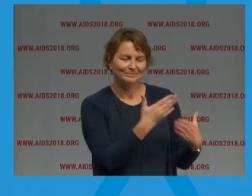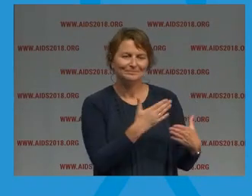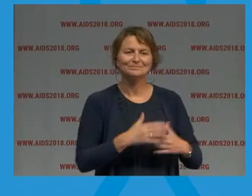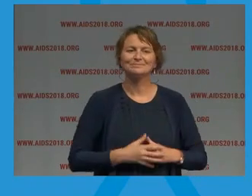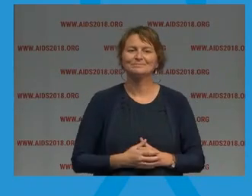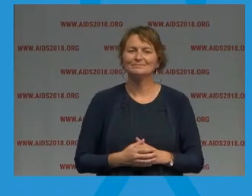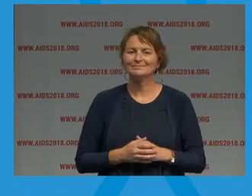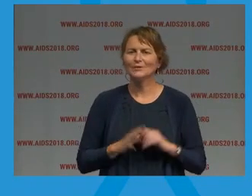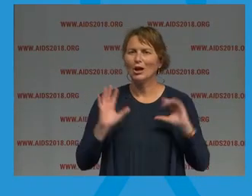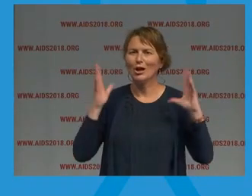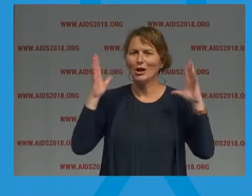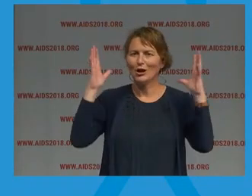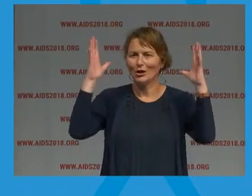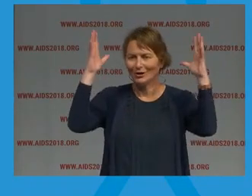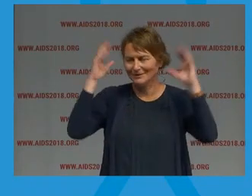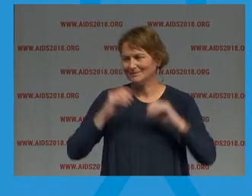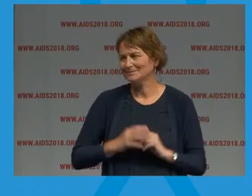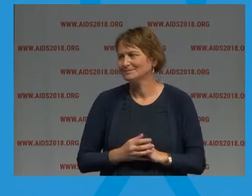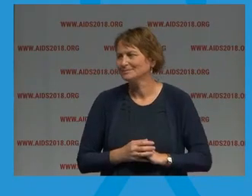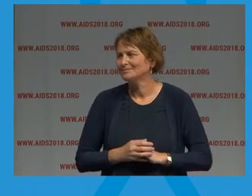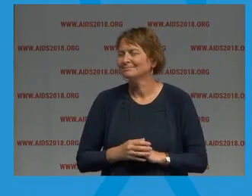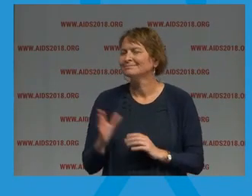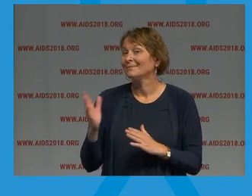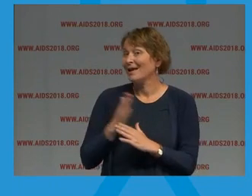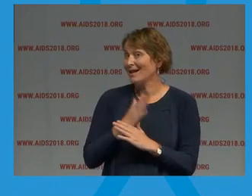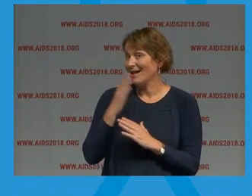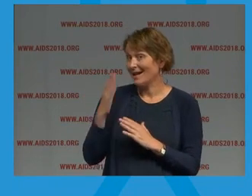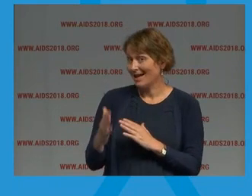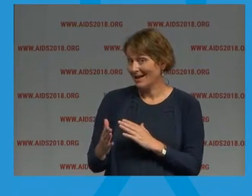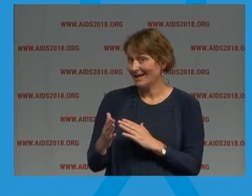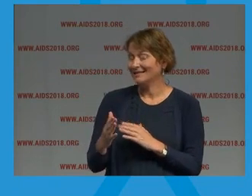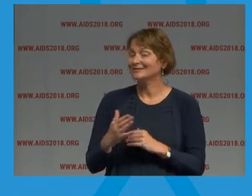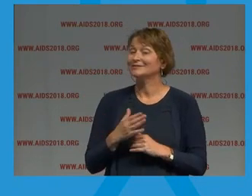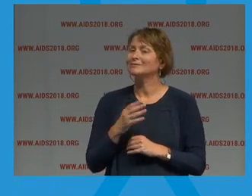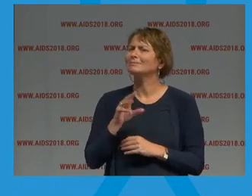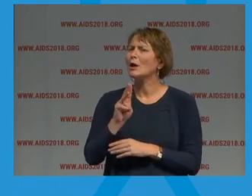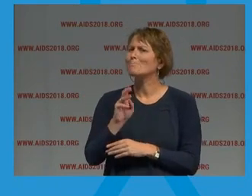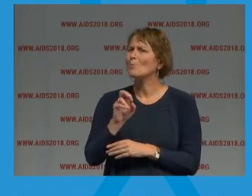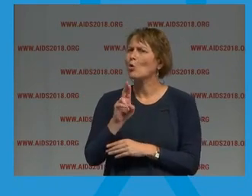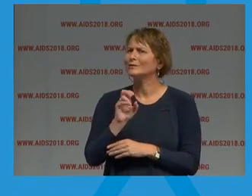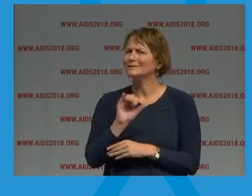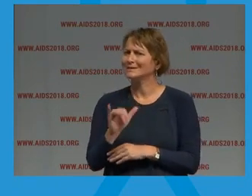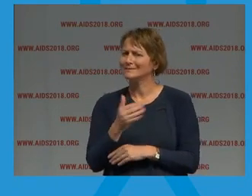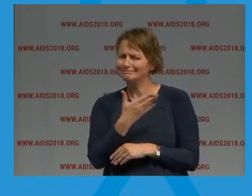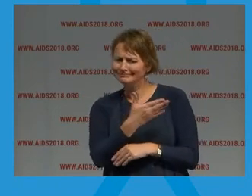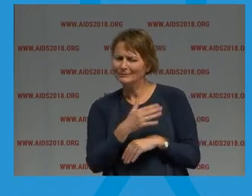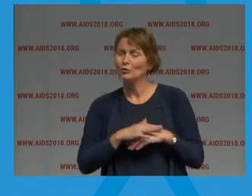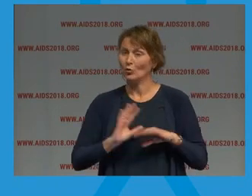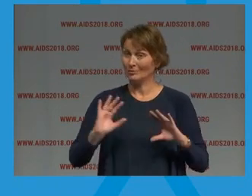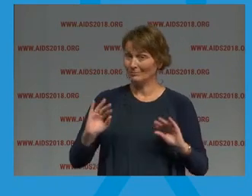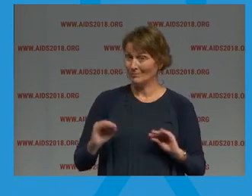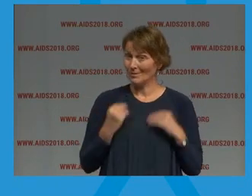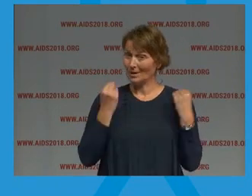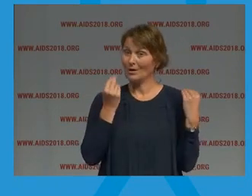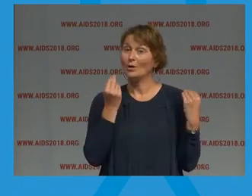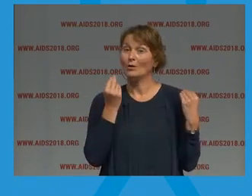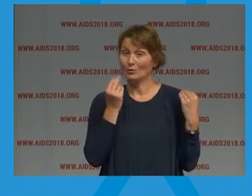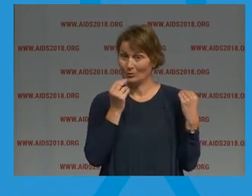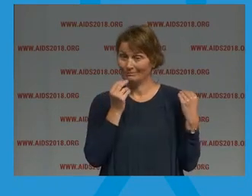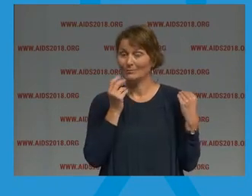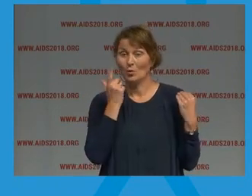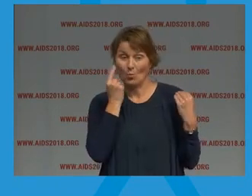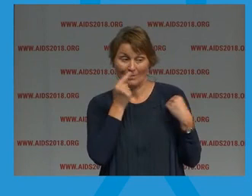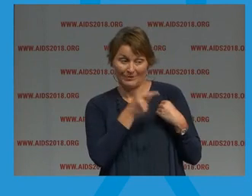And Mercy, I think the last words coming to you. So as a young woman living with